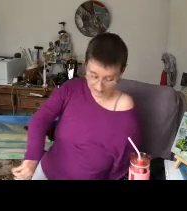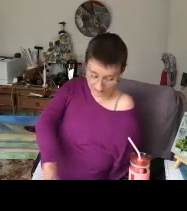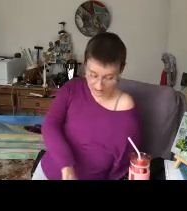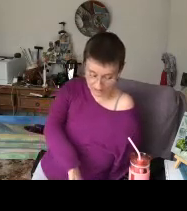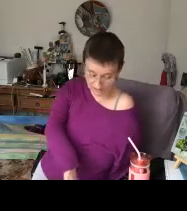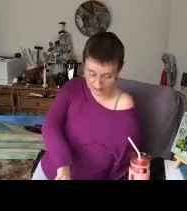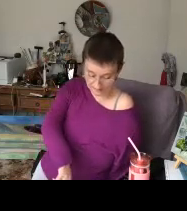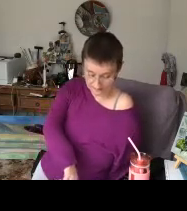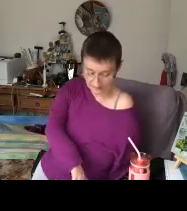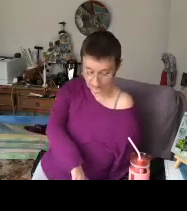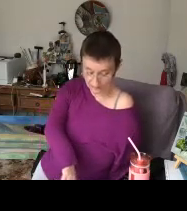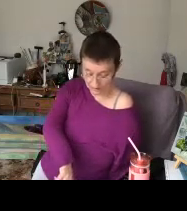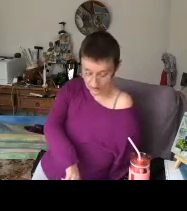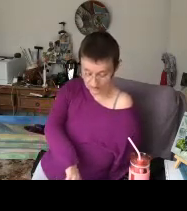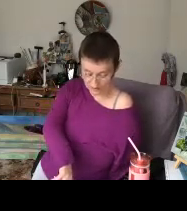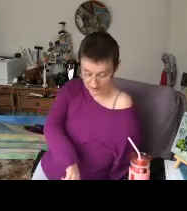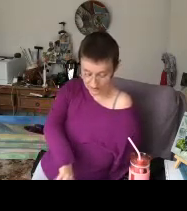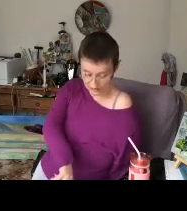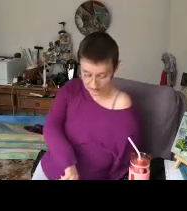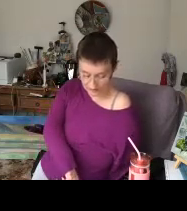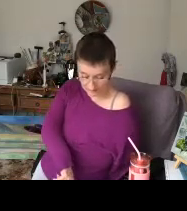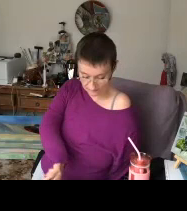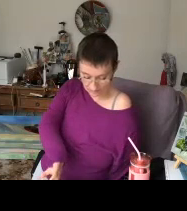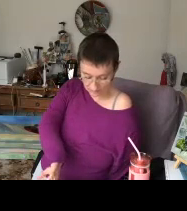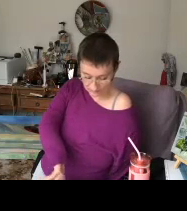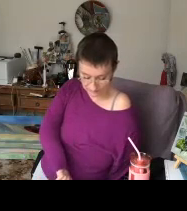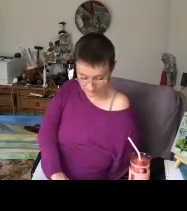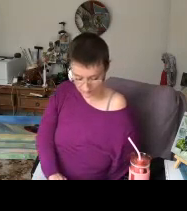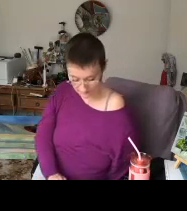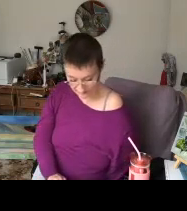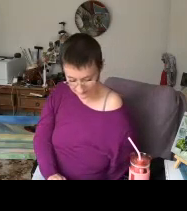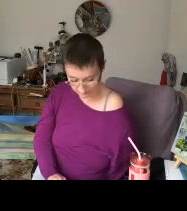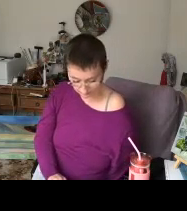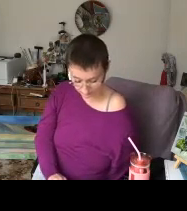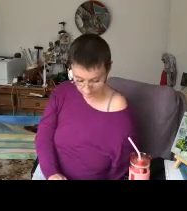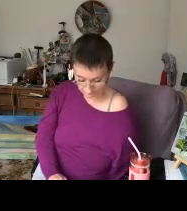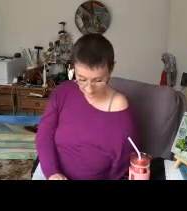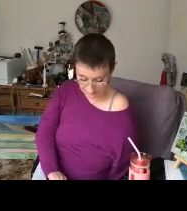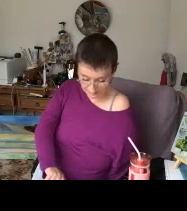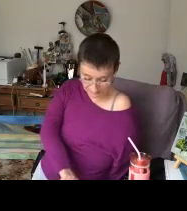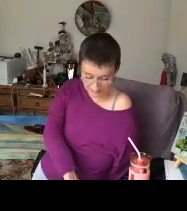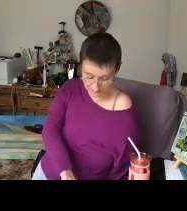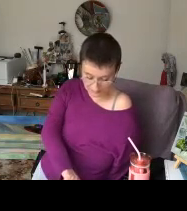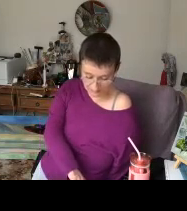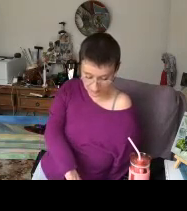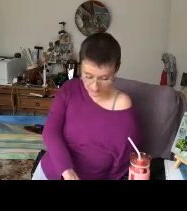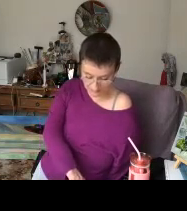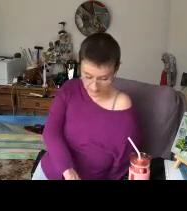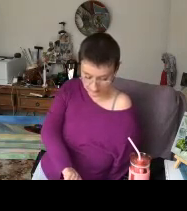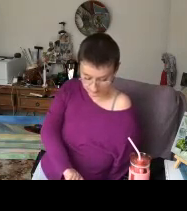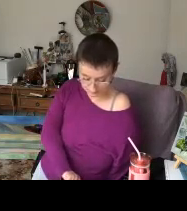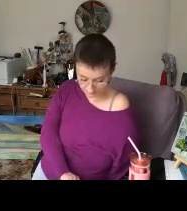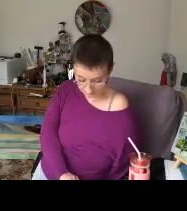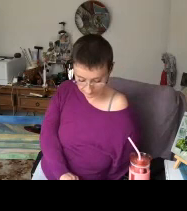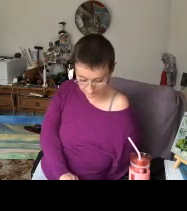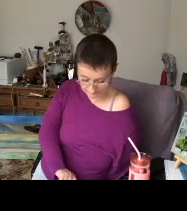the kind of birthing image kind of comes through again. And in the center of that wheel